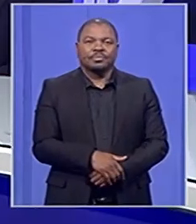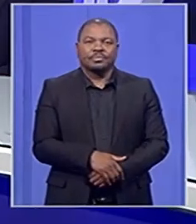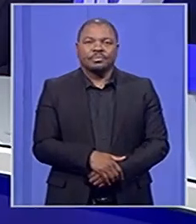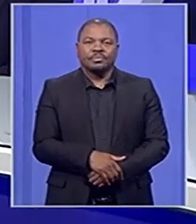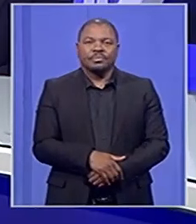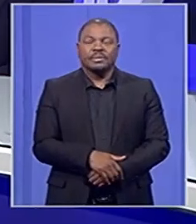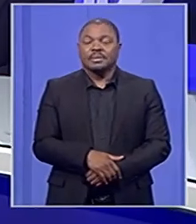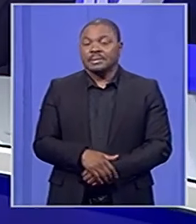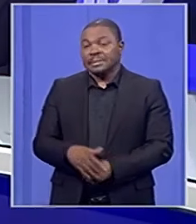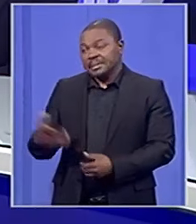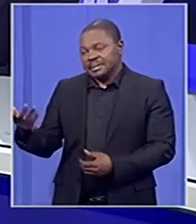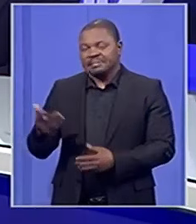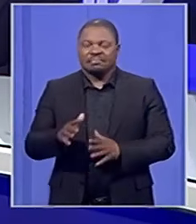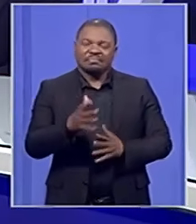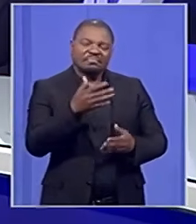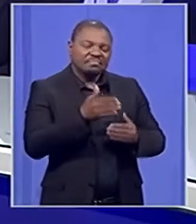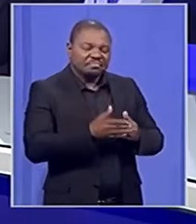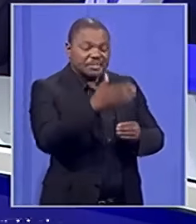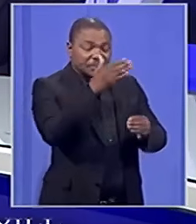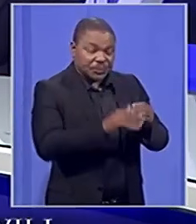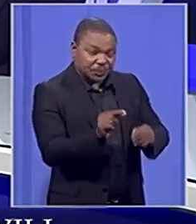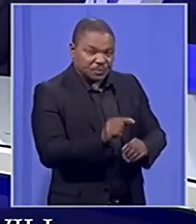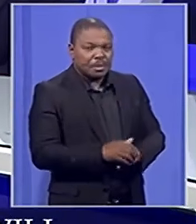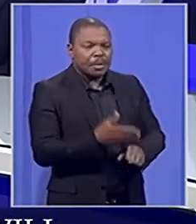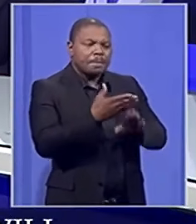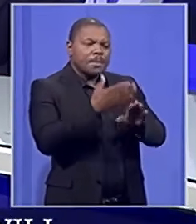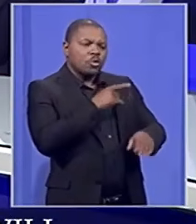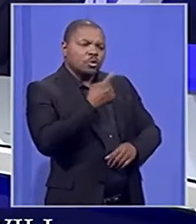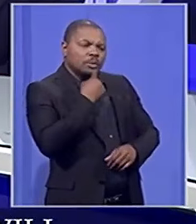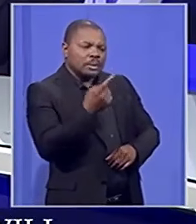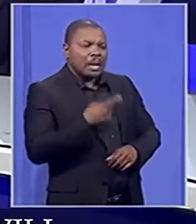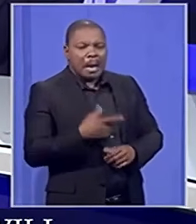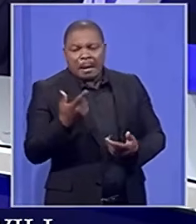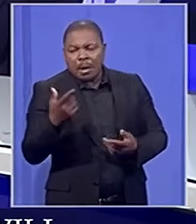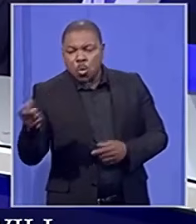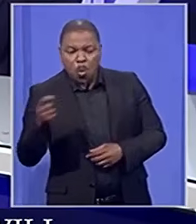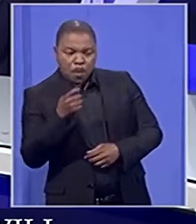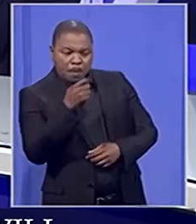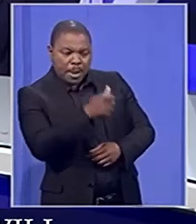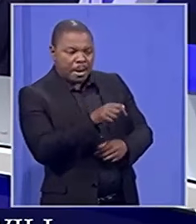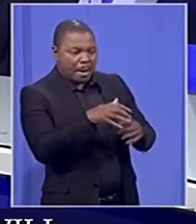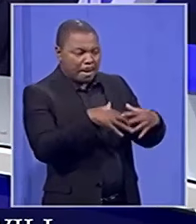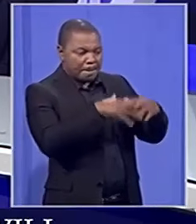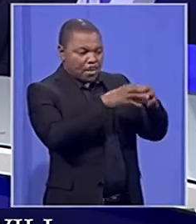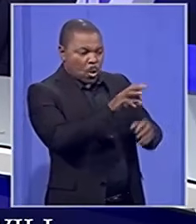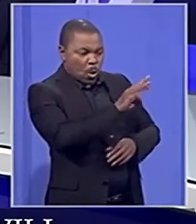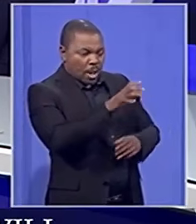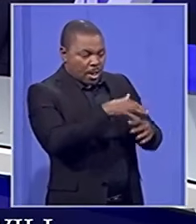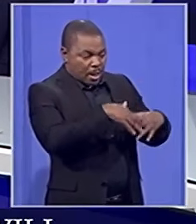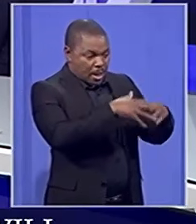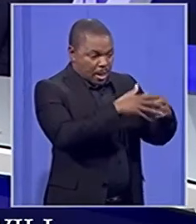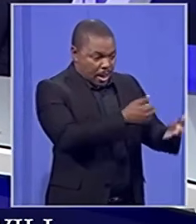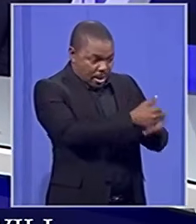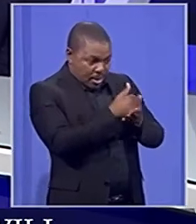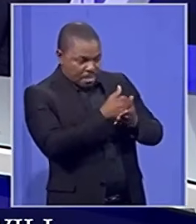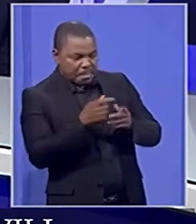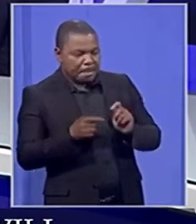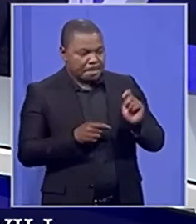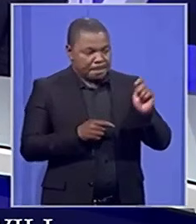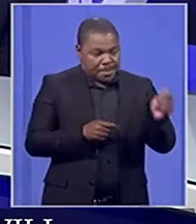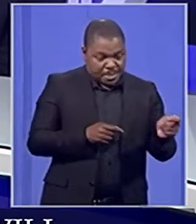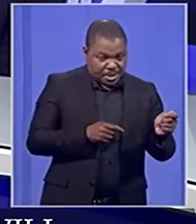Ntate Mokona ha re ya re phethela jwalo ka o ile wa hlalosa pejana hona le tjhelete e tlameng e lefwe pele ho ka ntshuwa mafa ana a lengolong